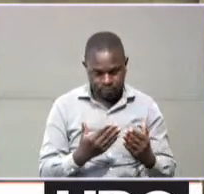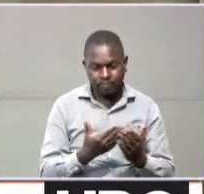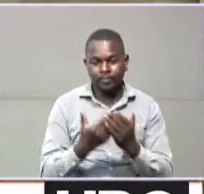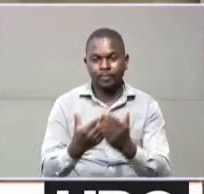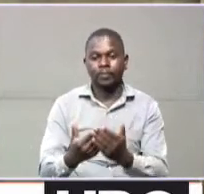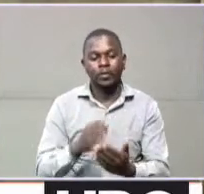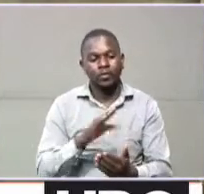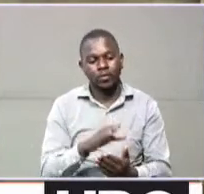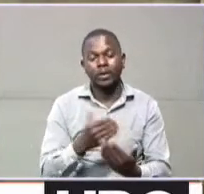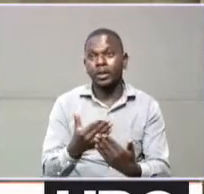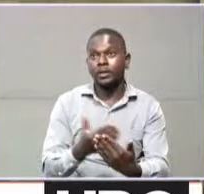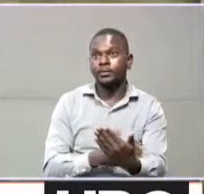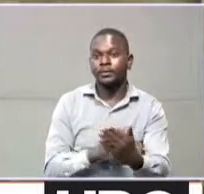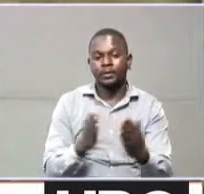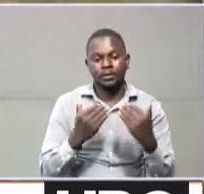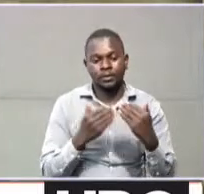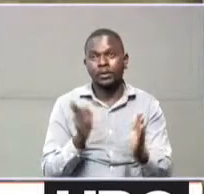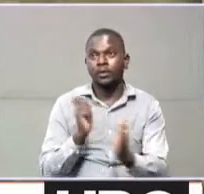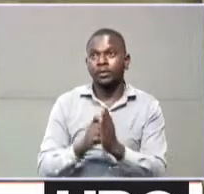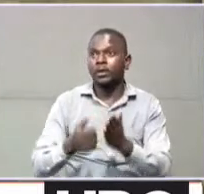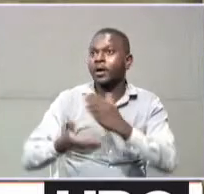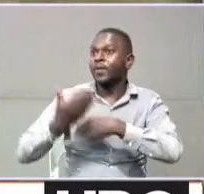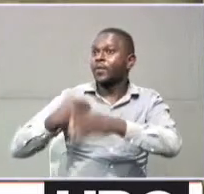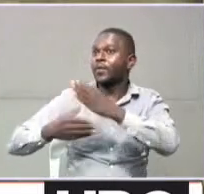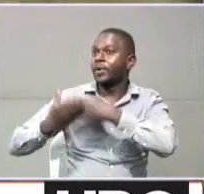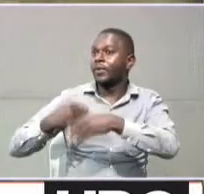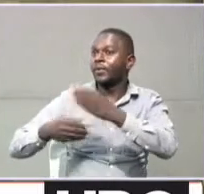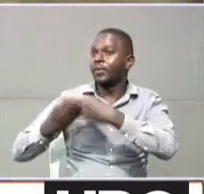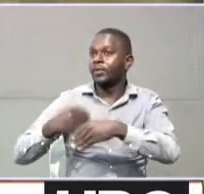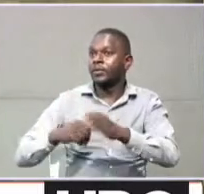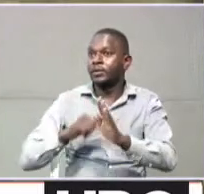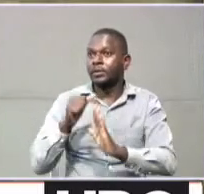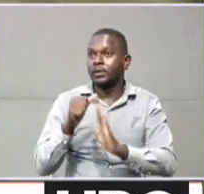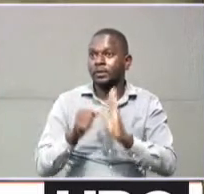statement thank you krakow we go back to